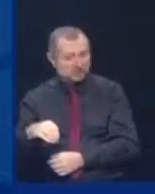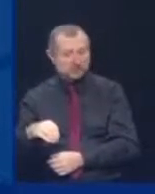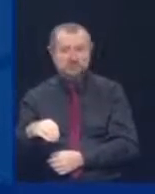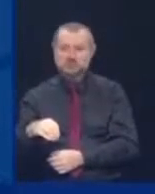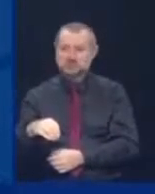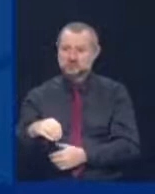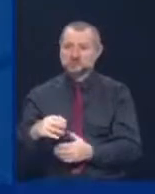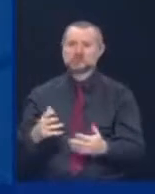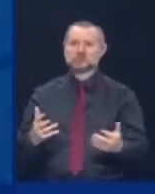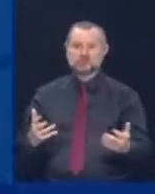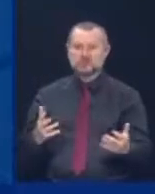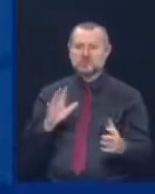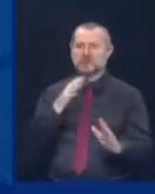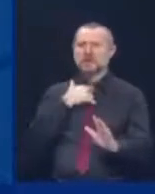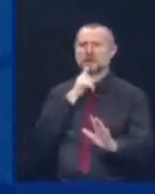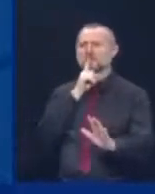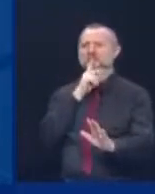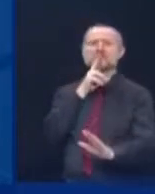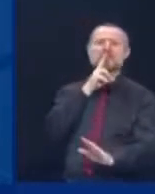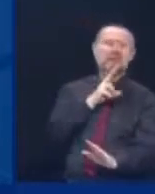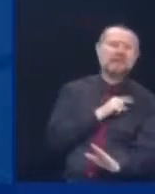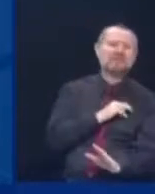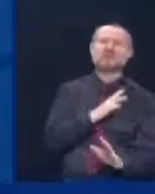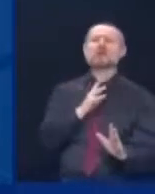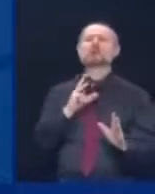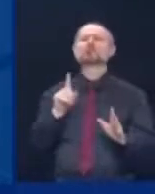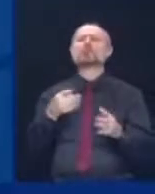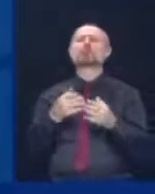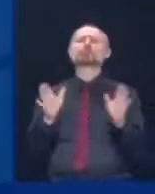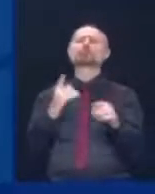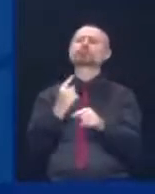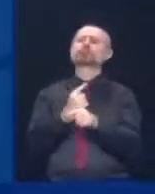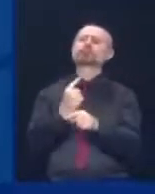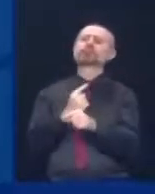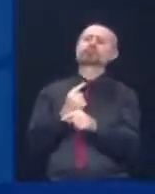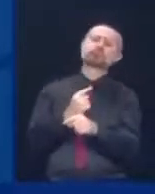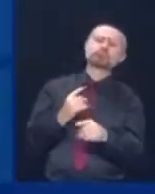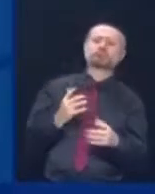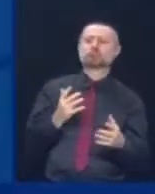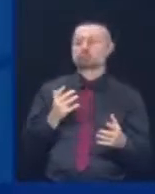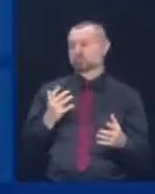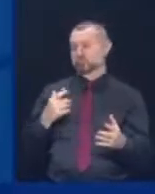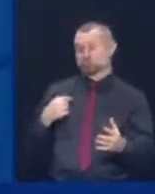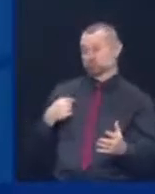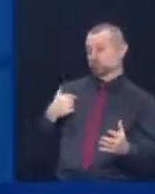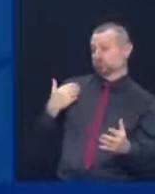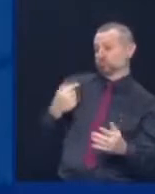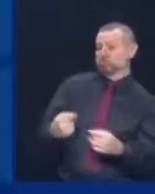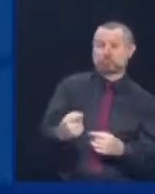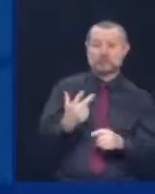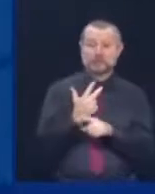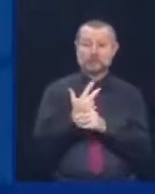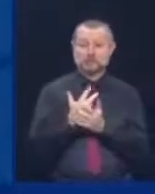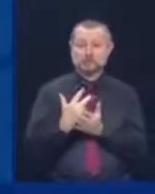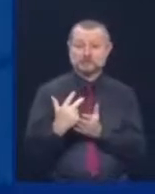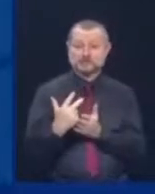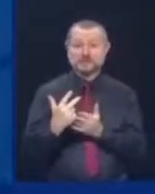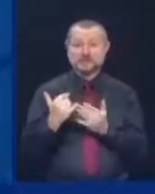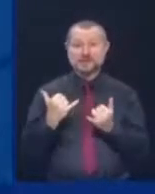Forget Thanksgiving, forget everything else. Just factor out the current rate of increase. You know where we are in 3 weeks?